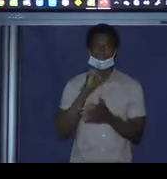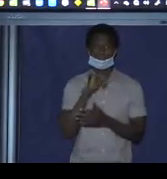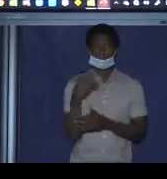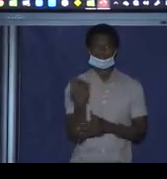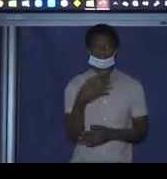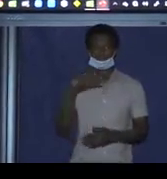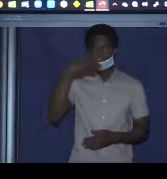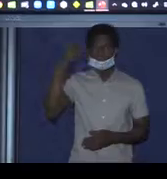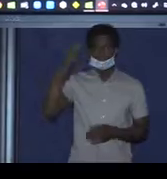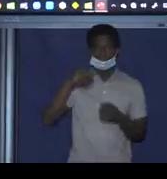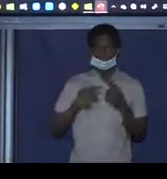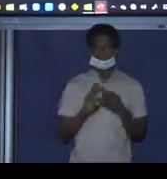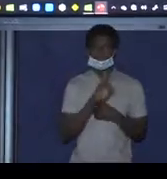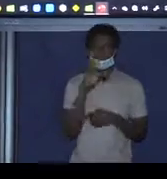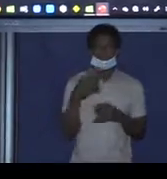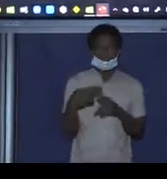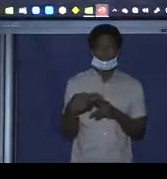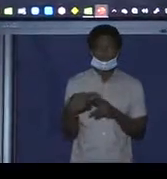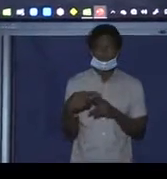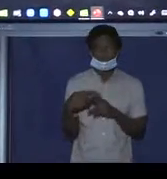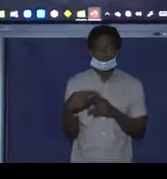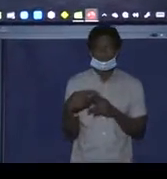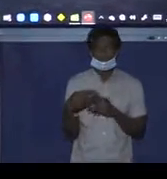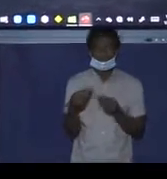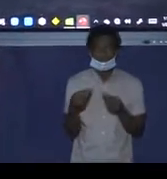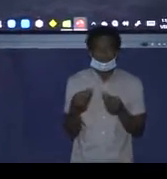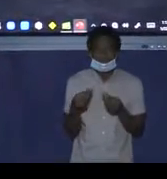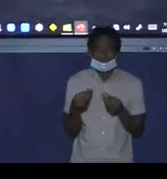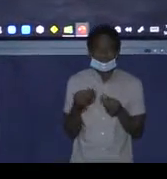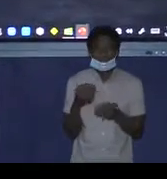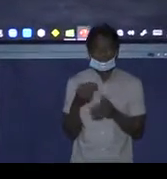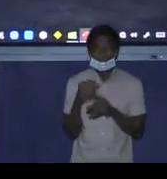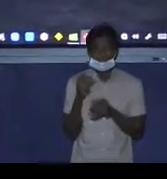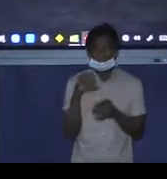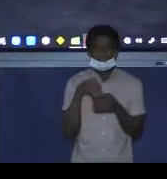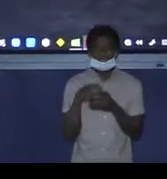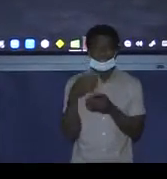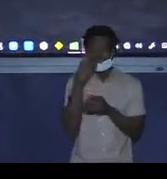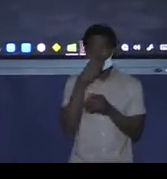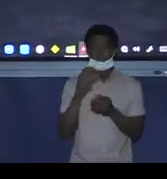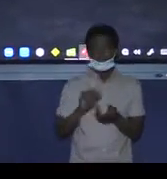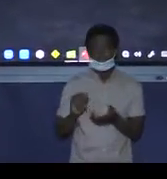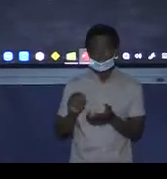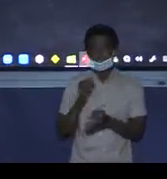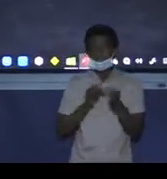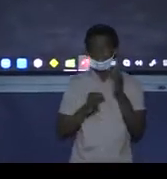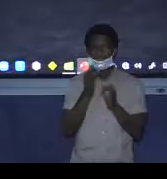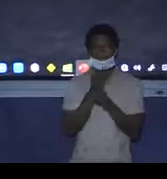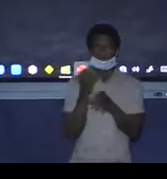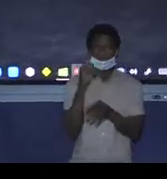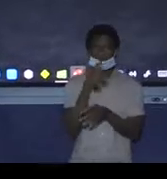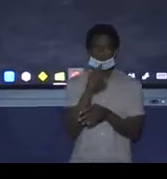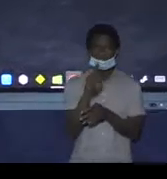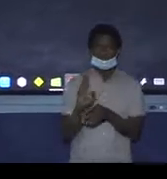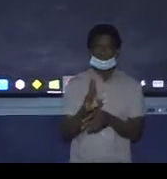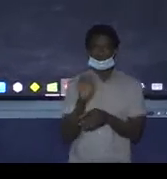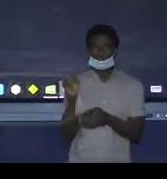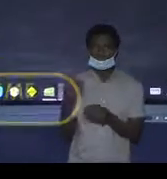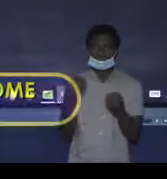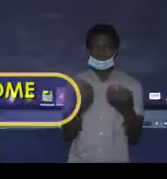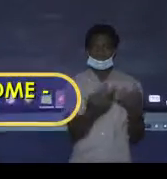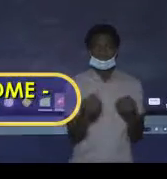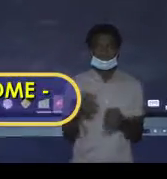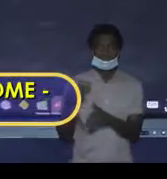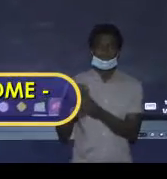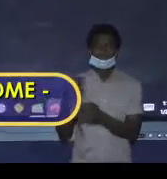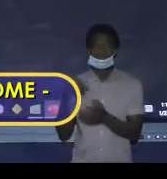It is always best to use fewer words in speech or writing. Instead of you using so many